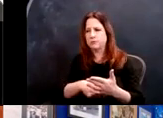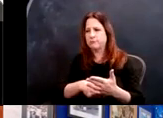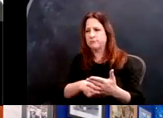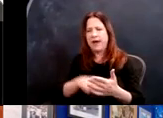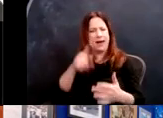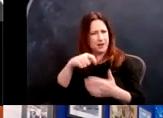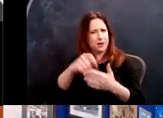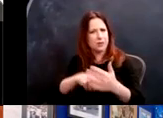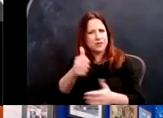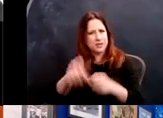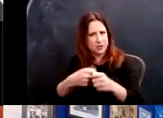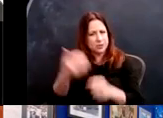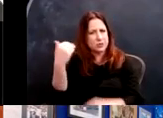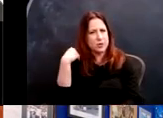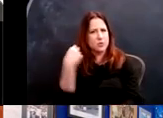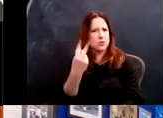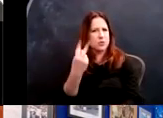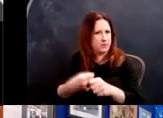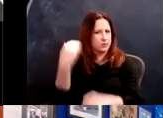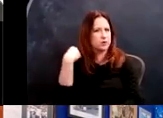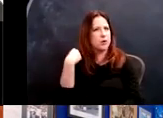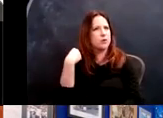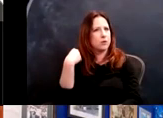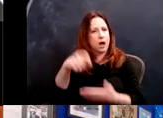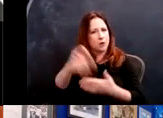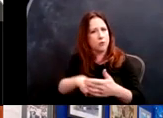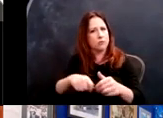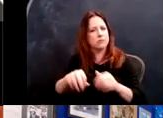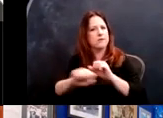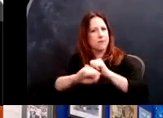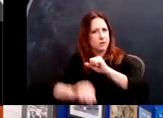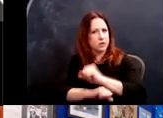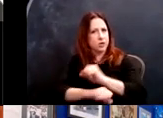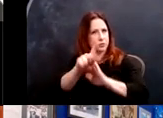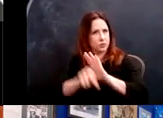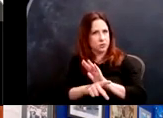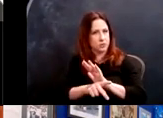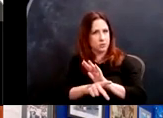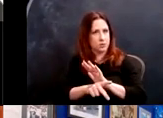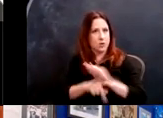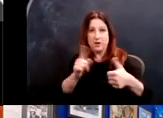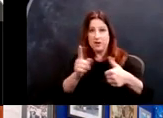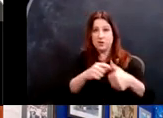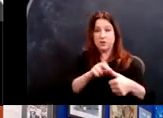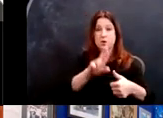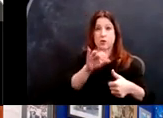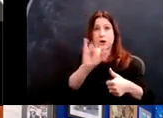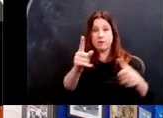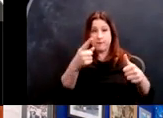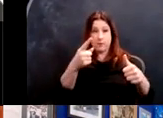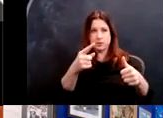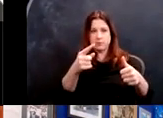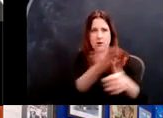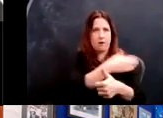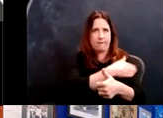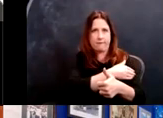10 years ago, maybe 12. And I didn't have the first one, Recovery First. I had the other 5. And then it occurred